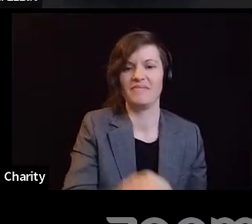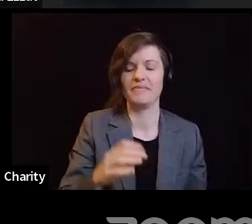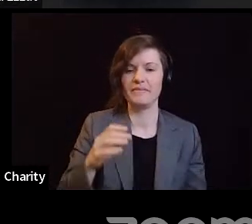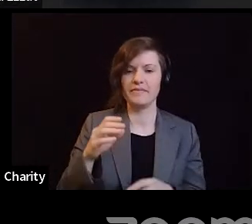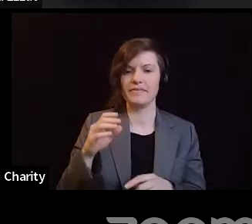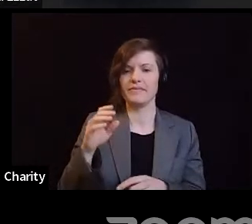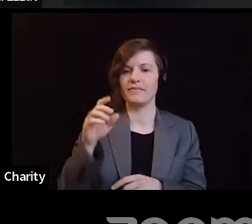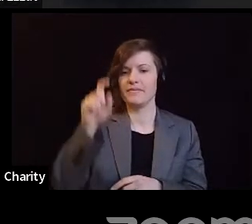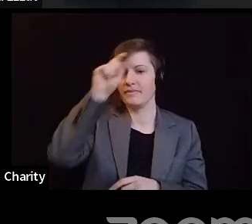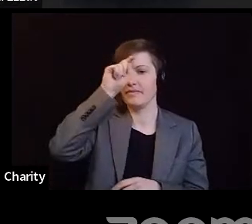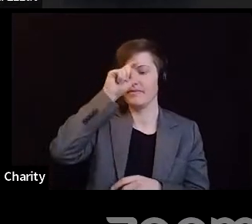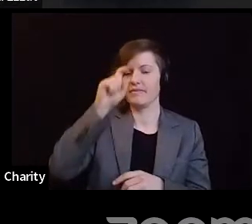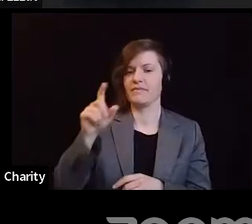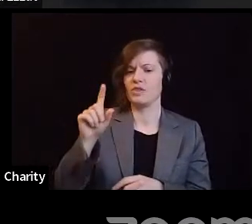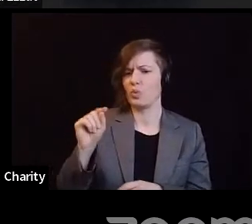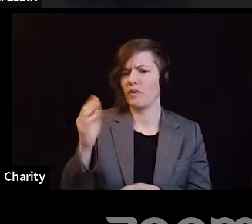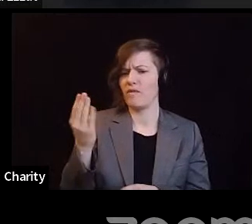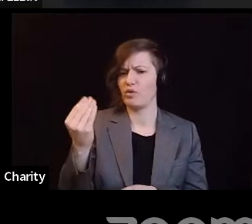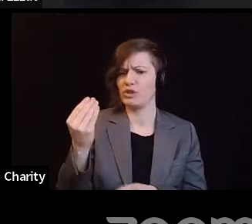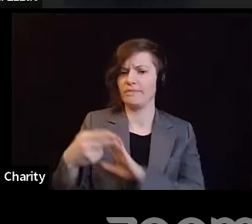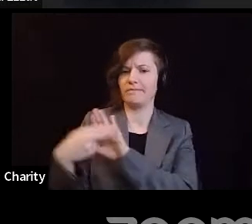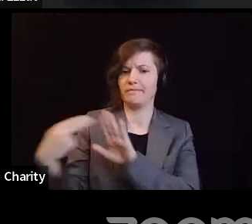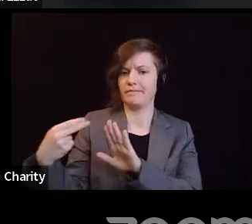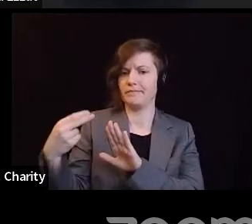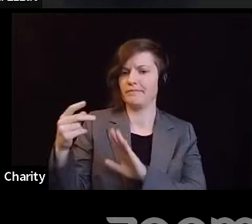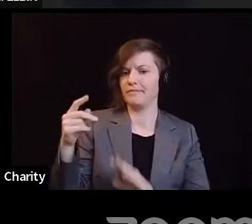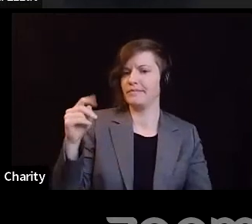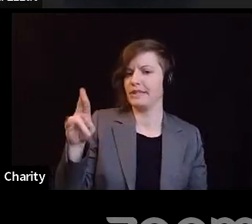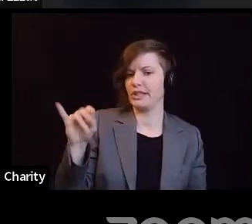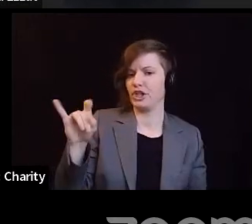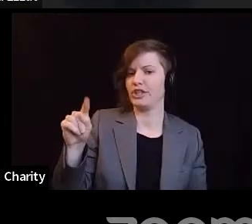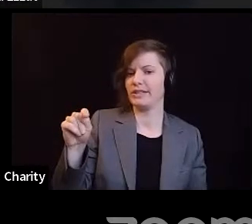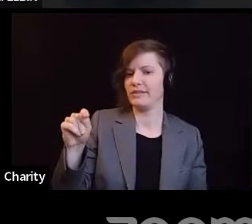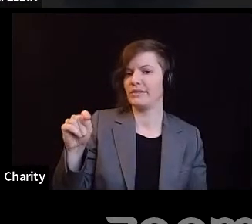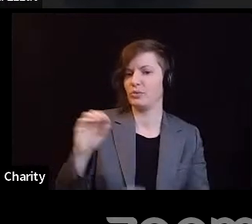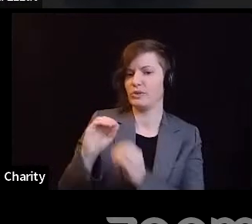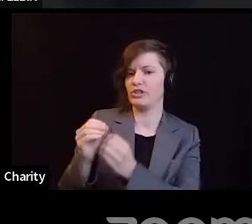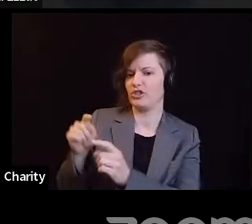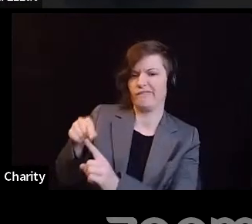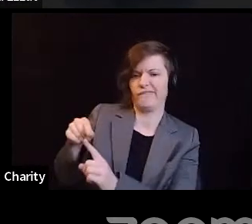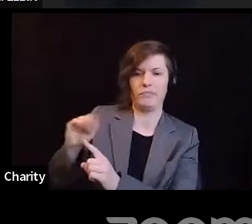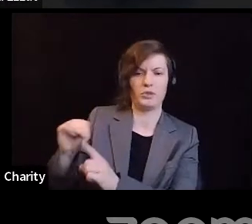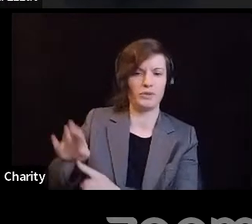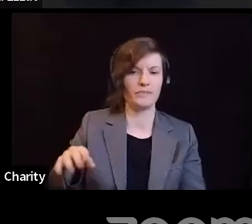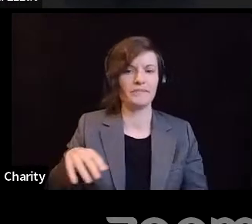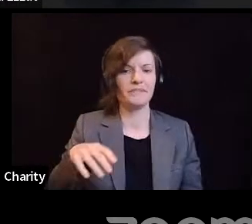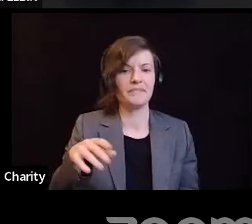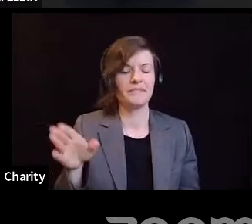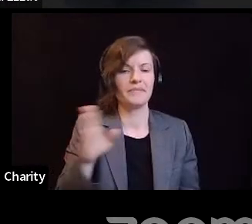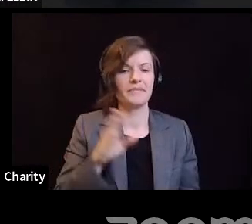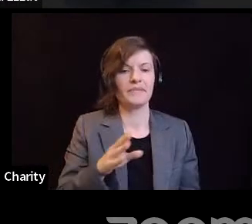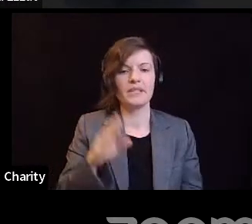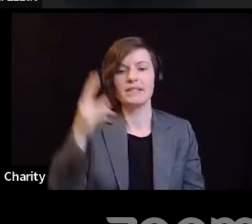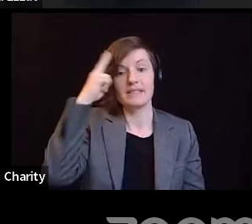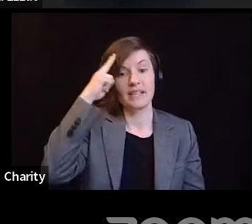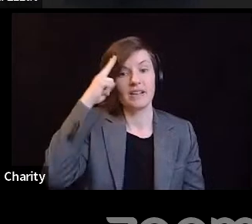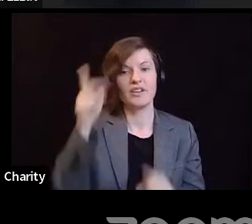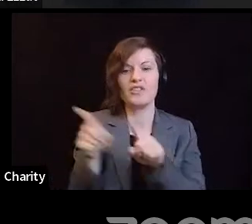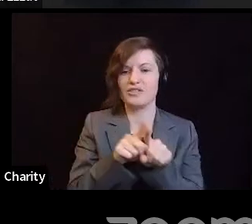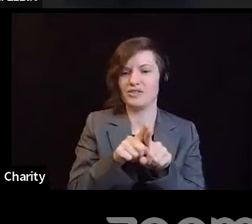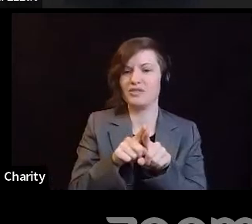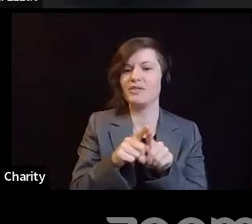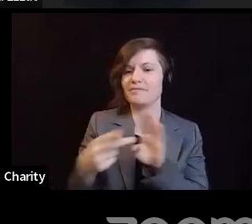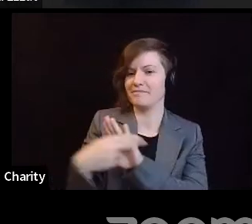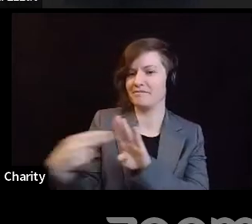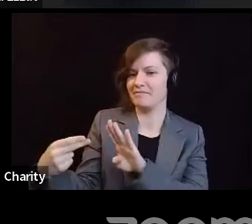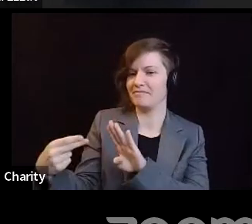terrorist organization. Saudi Arabia and the UAE also label it a terrorist organization for obvious reasons having to do with, you know,